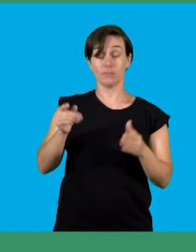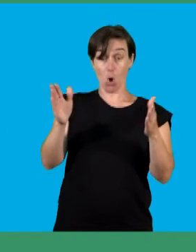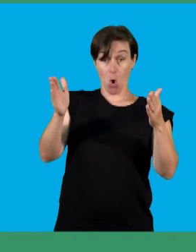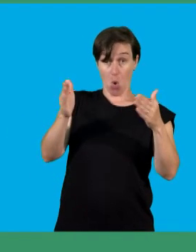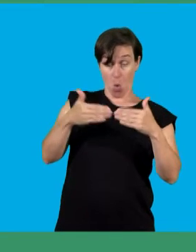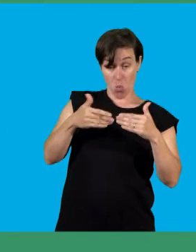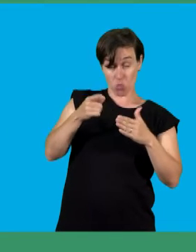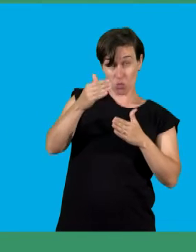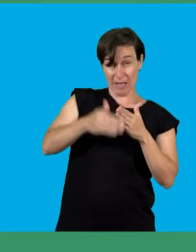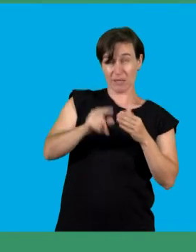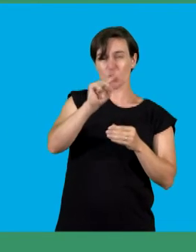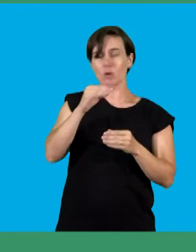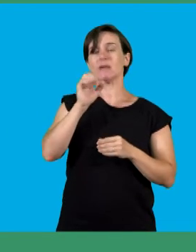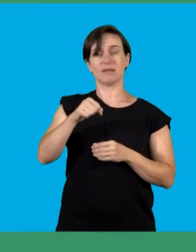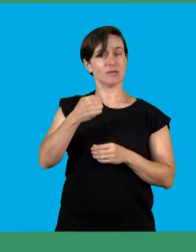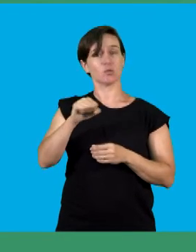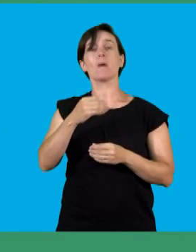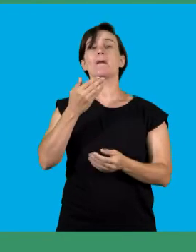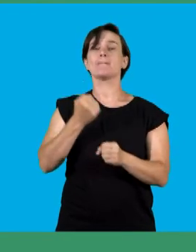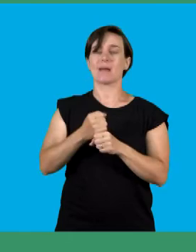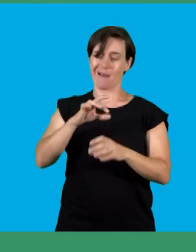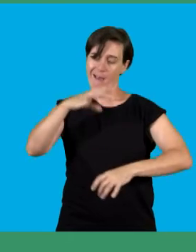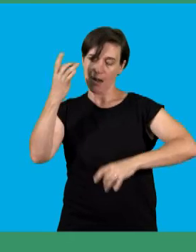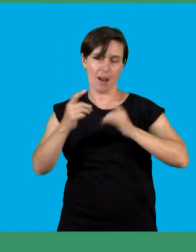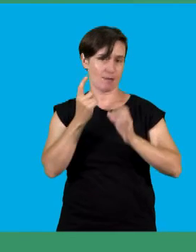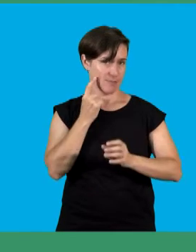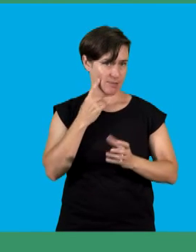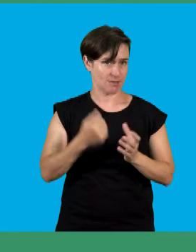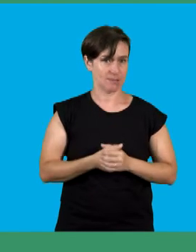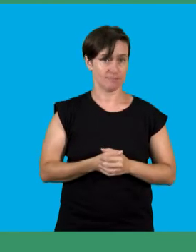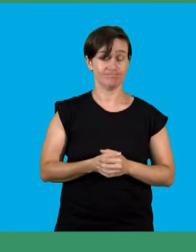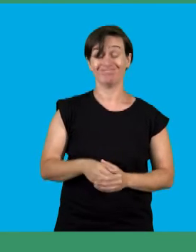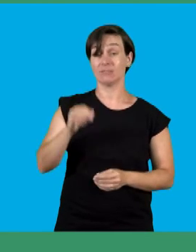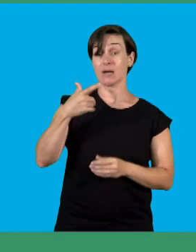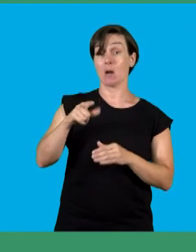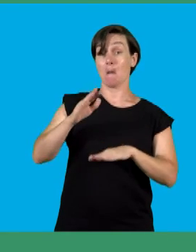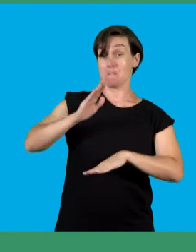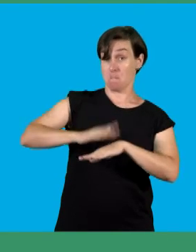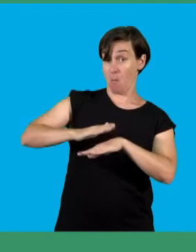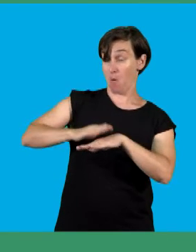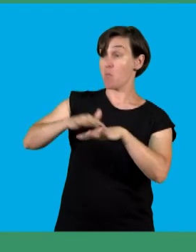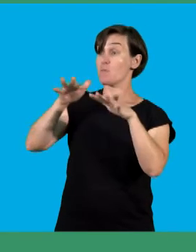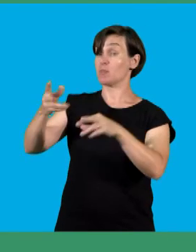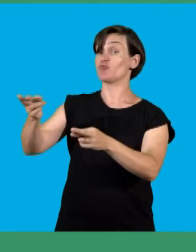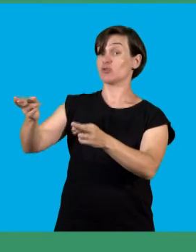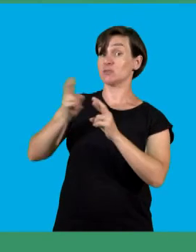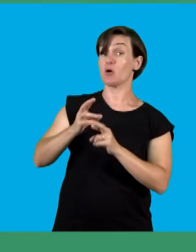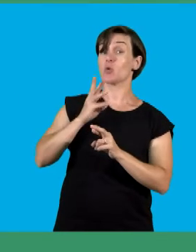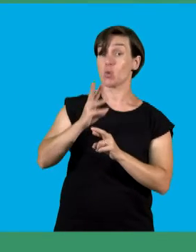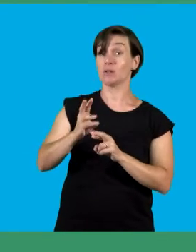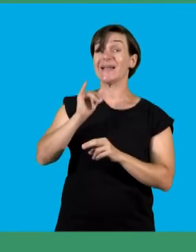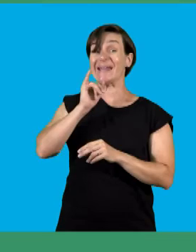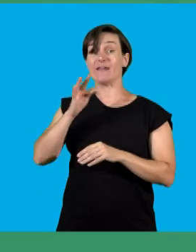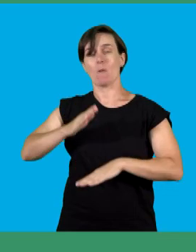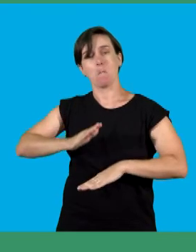makes statistical interpretation possible. The response rate is higher with surveys that